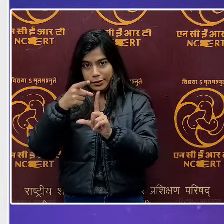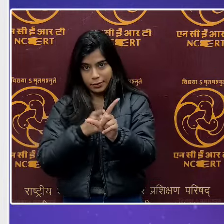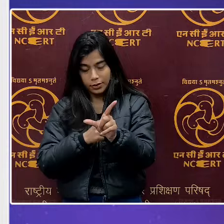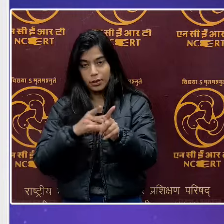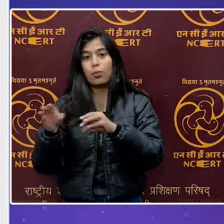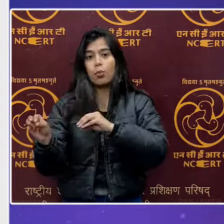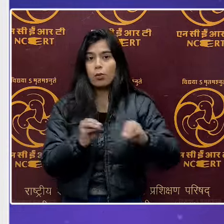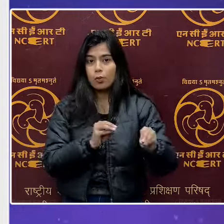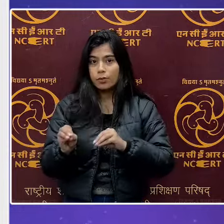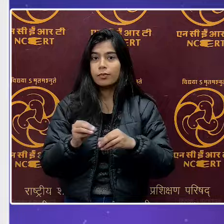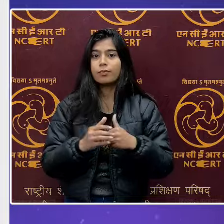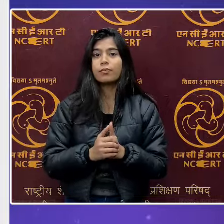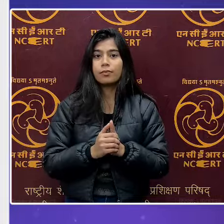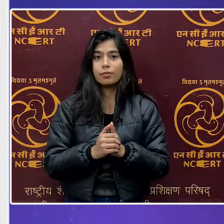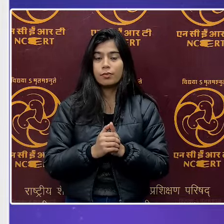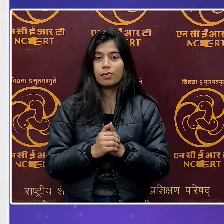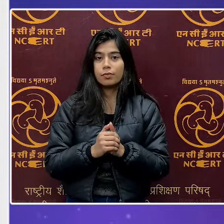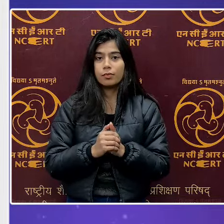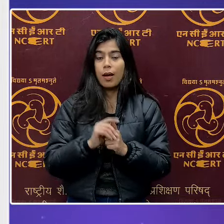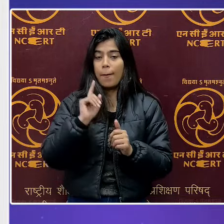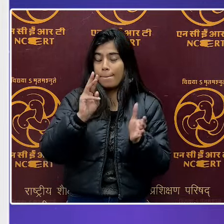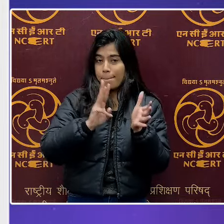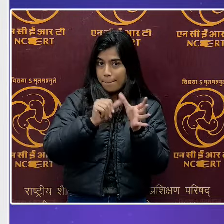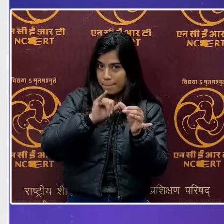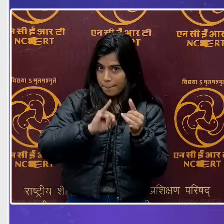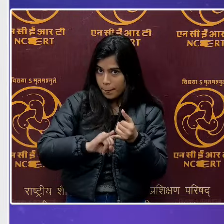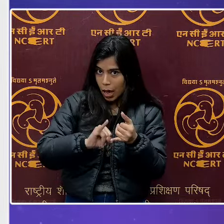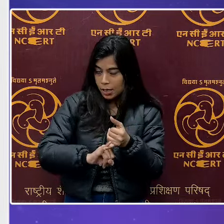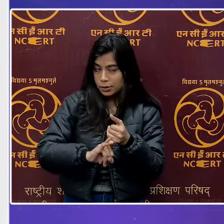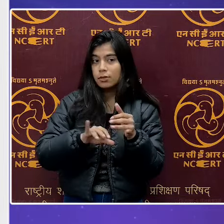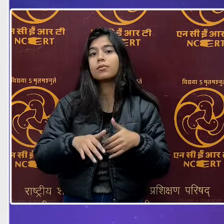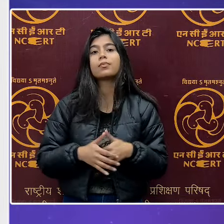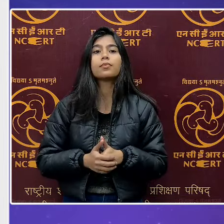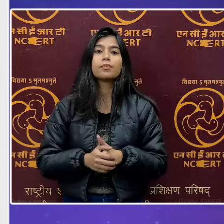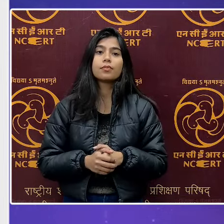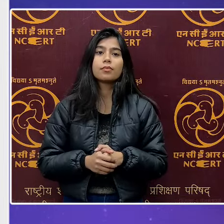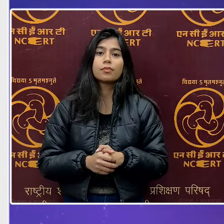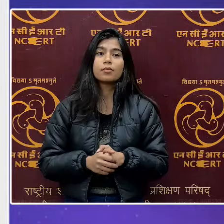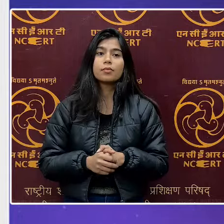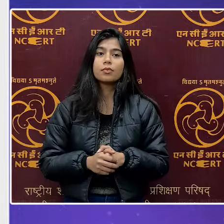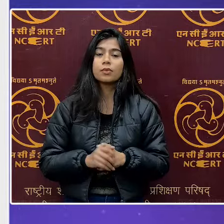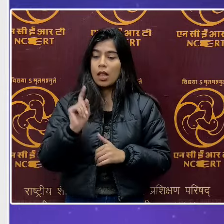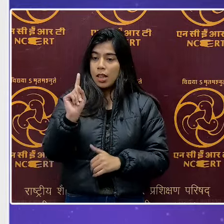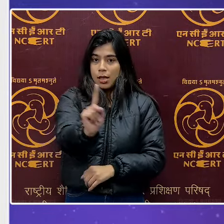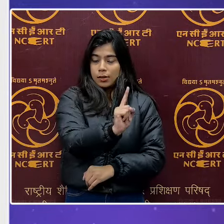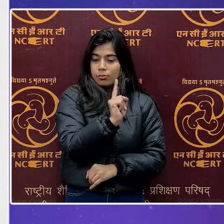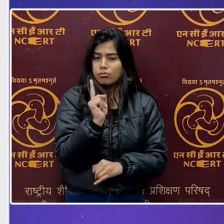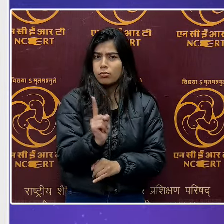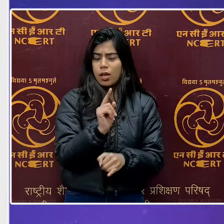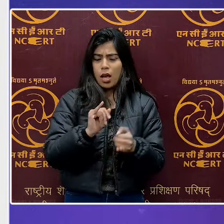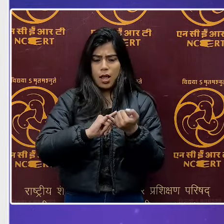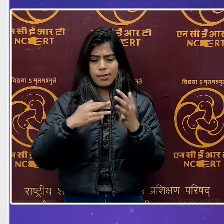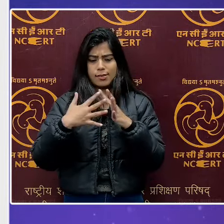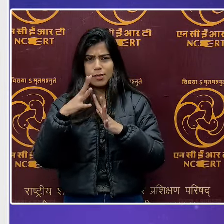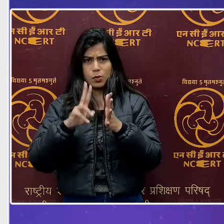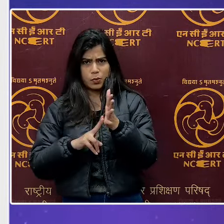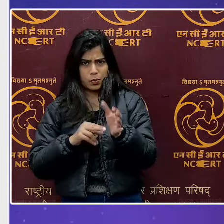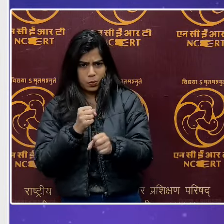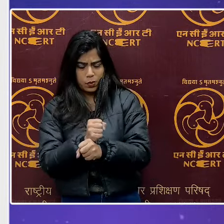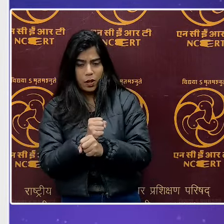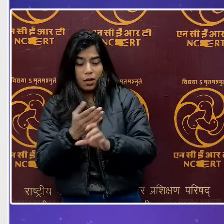Similarly, oscillations of a mass suspended from a spring, whereas the other end of the spring is